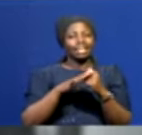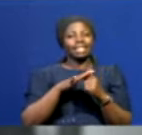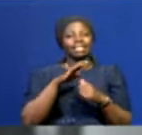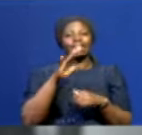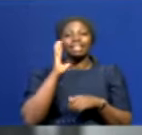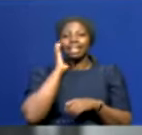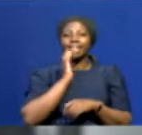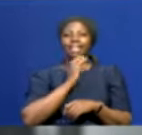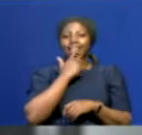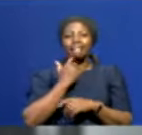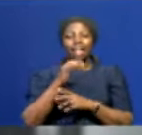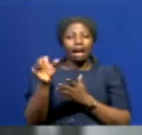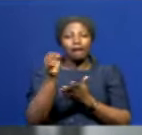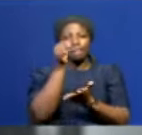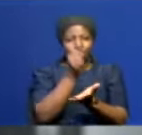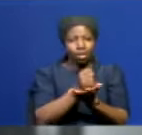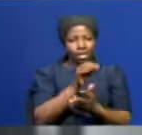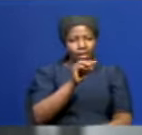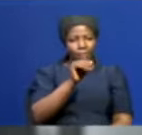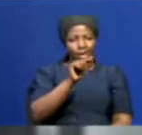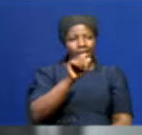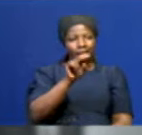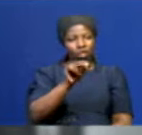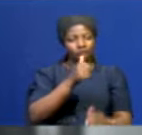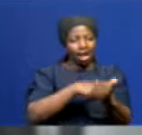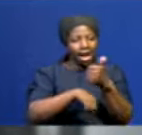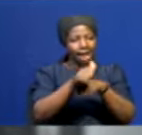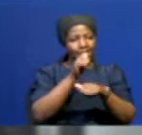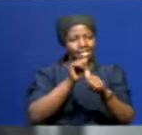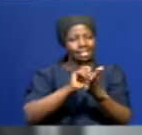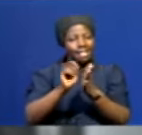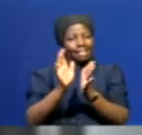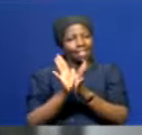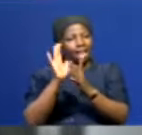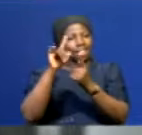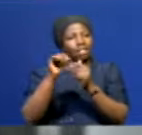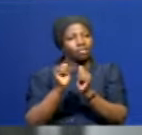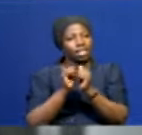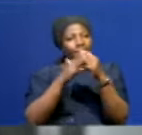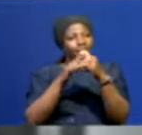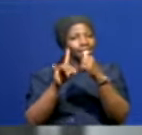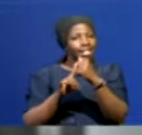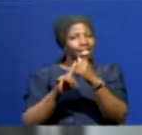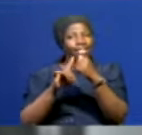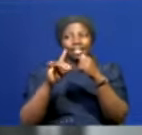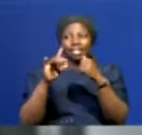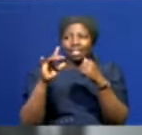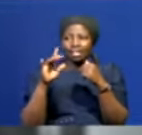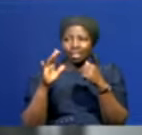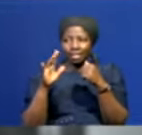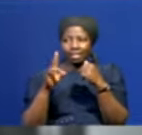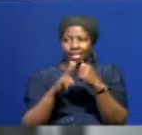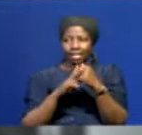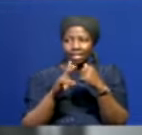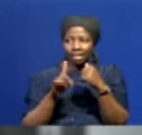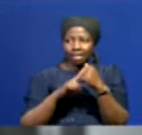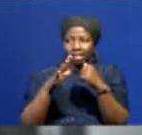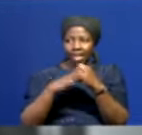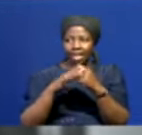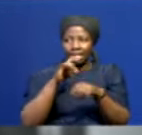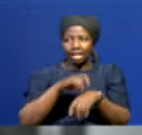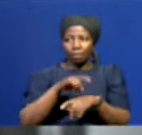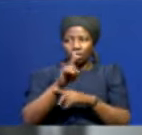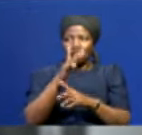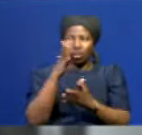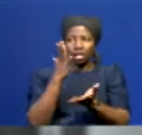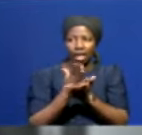Matano acting KANU Secretary General until 1979, when he was confirmed to the position at the beginning of the